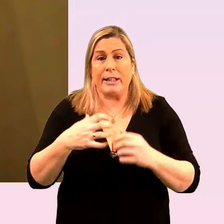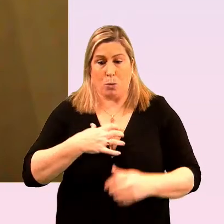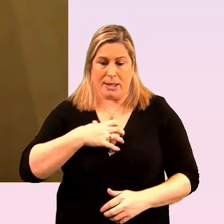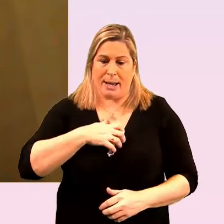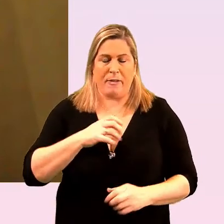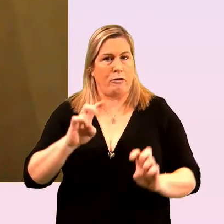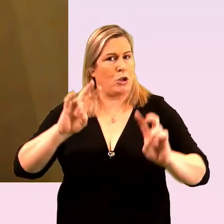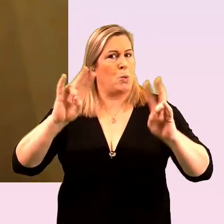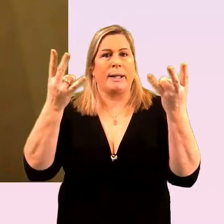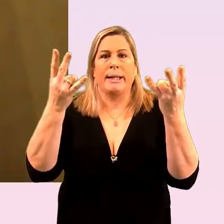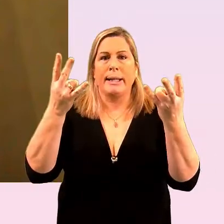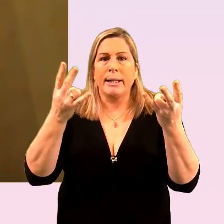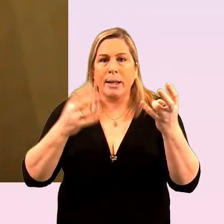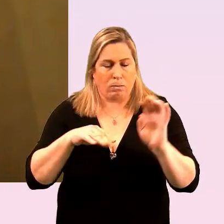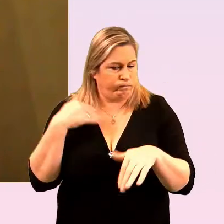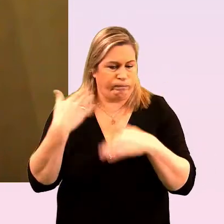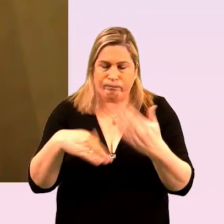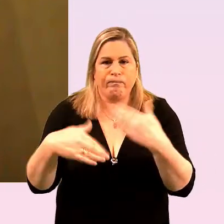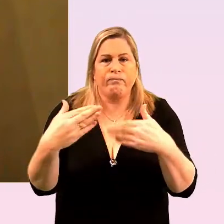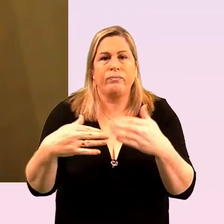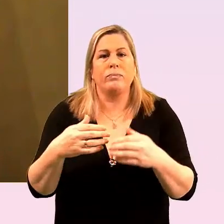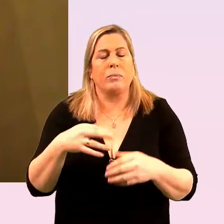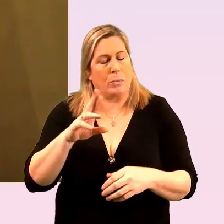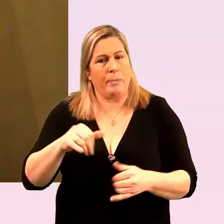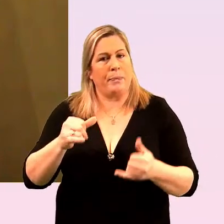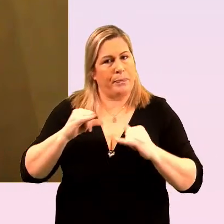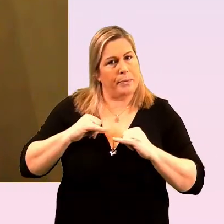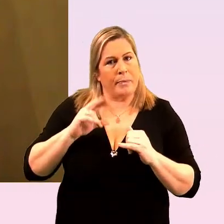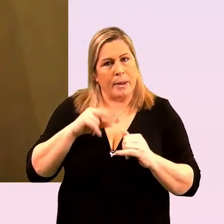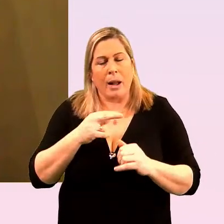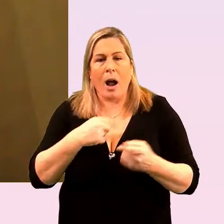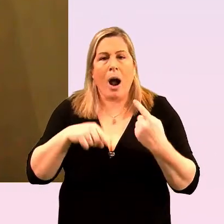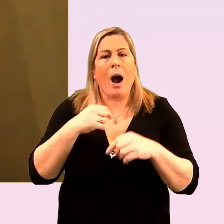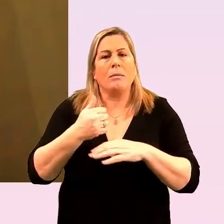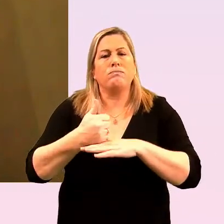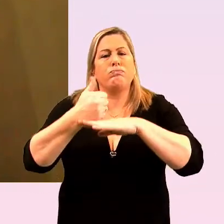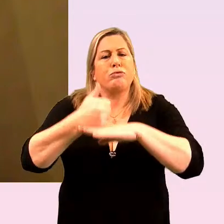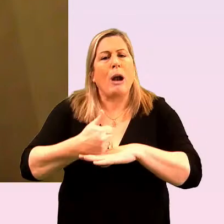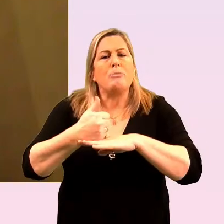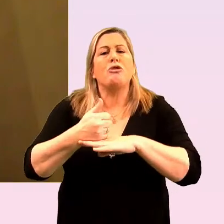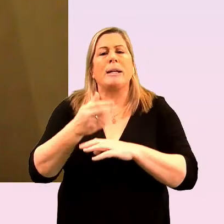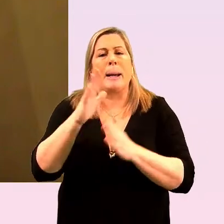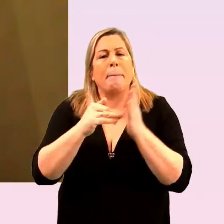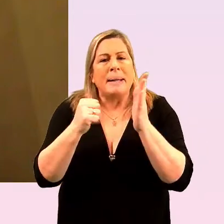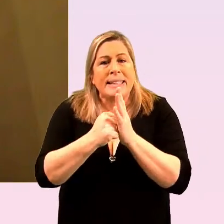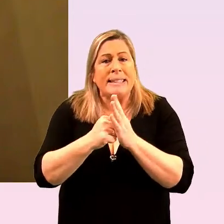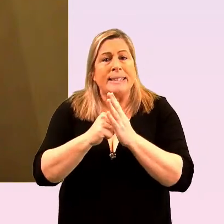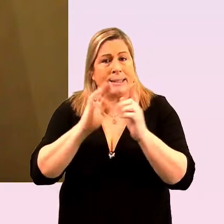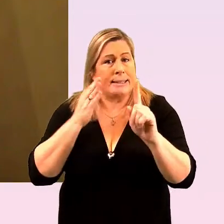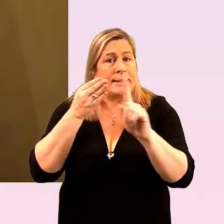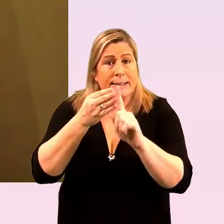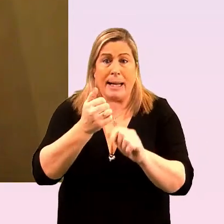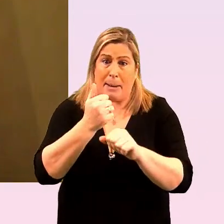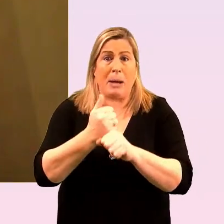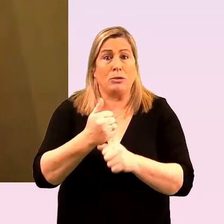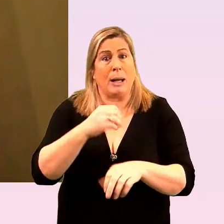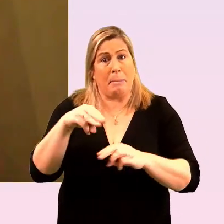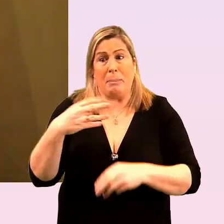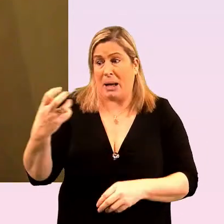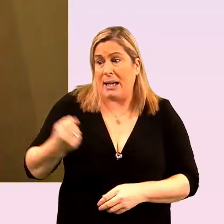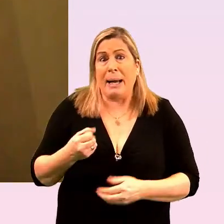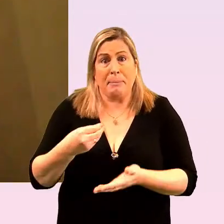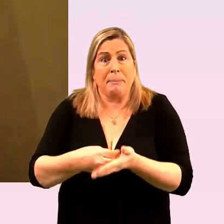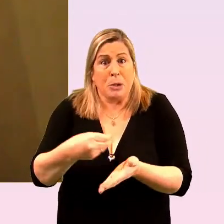quickly to continue to be able to meet our primary business imperative, which is actually about paying people.